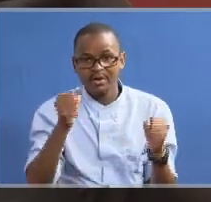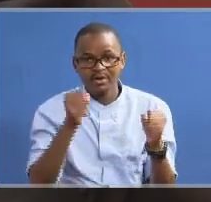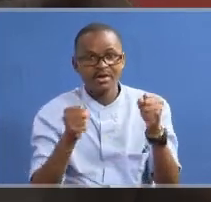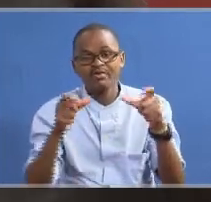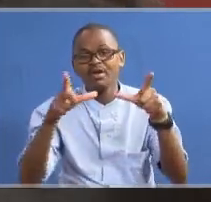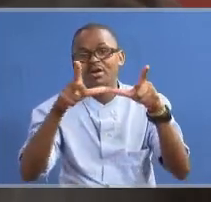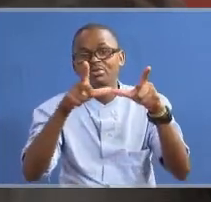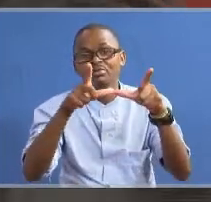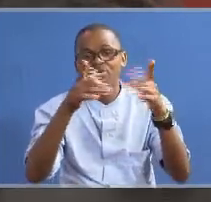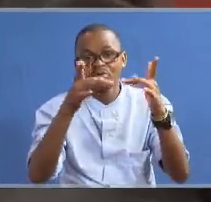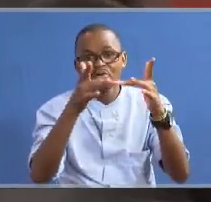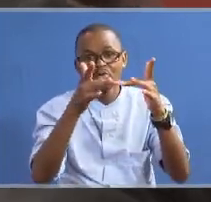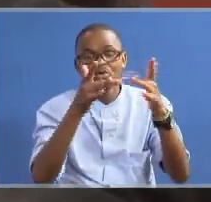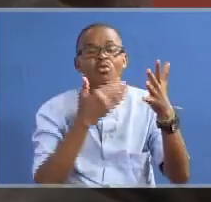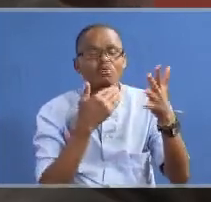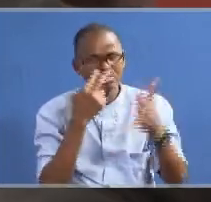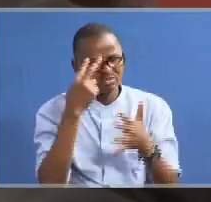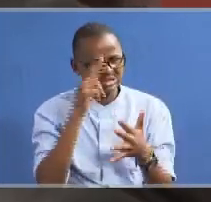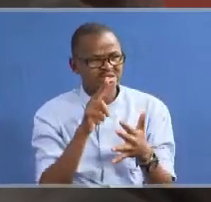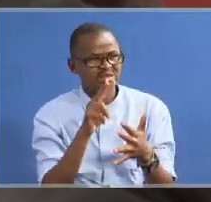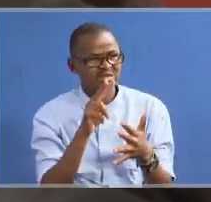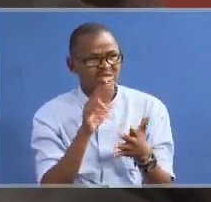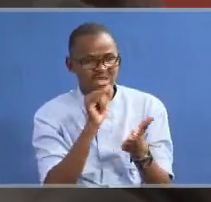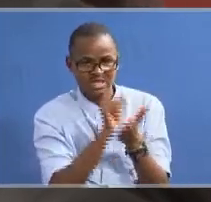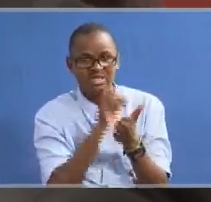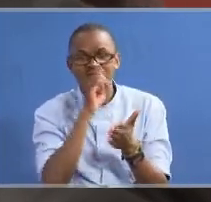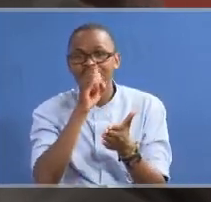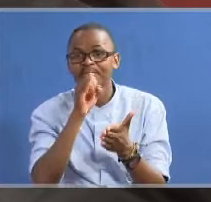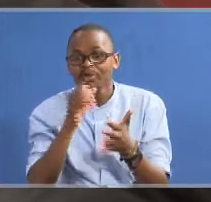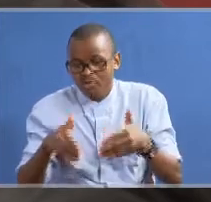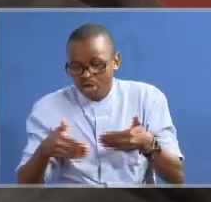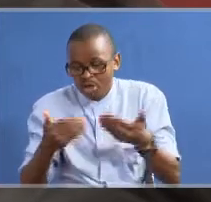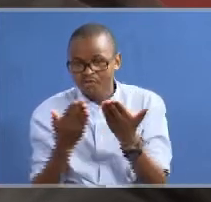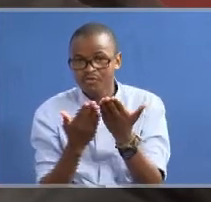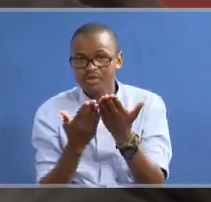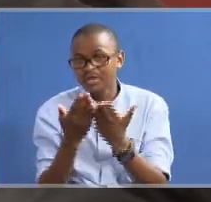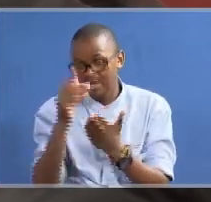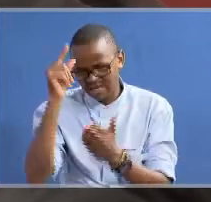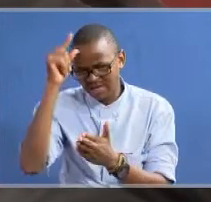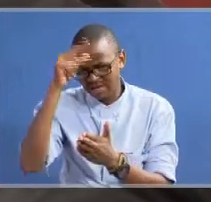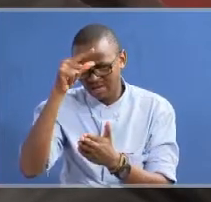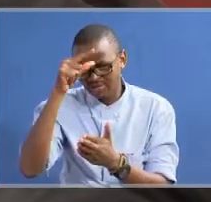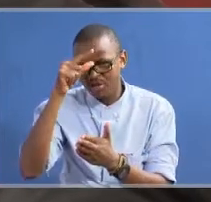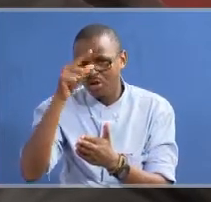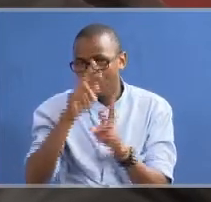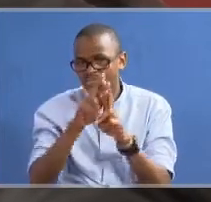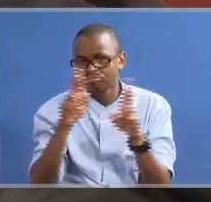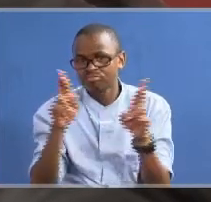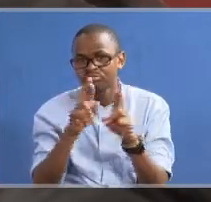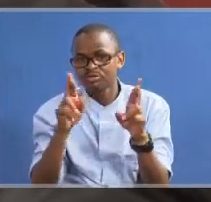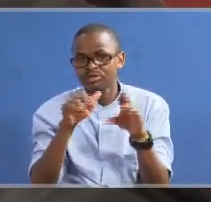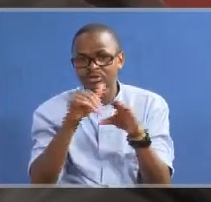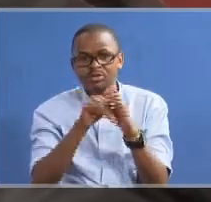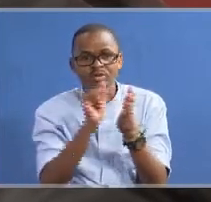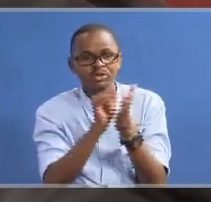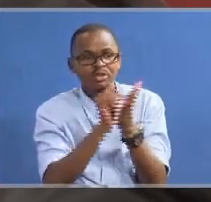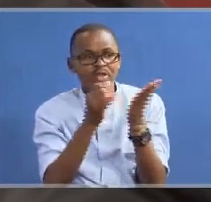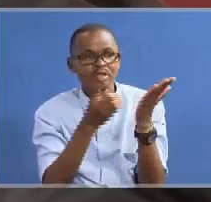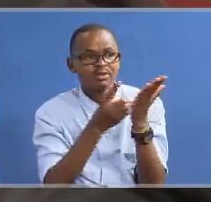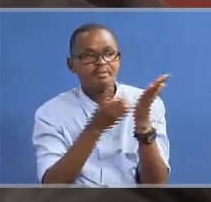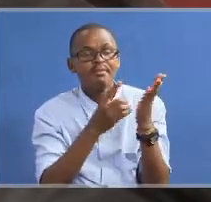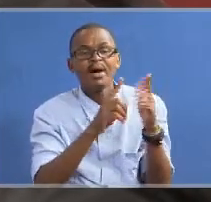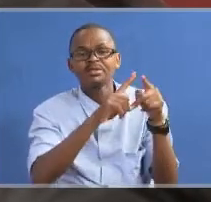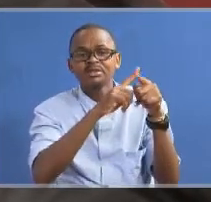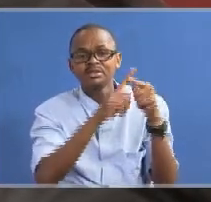our driver's license online. So we want to see, that is, we offer services. The government already offer services on the digital space,